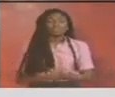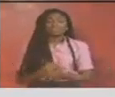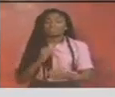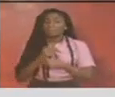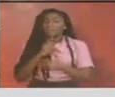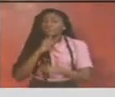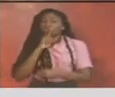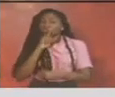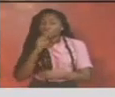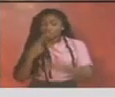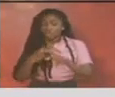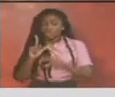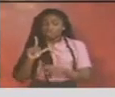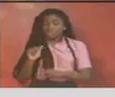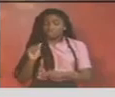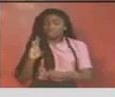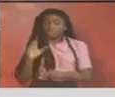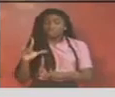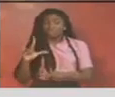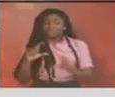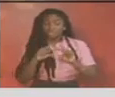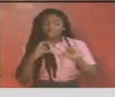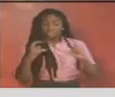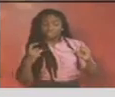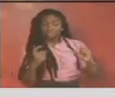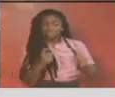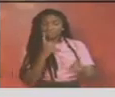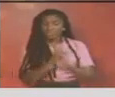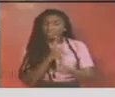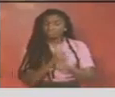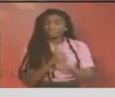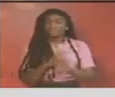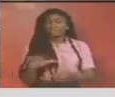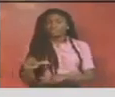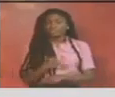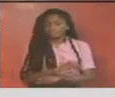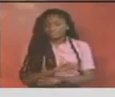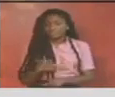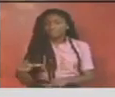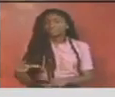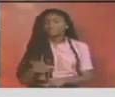labeled to be stored, those are adjustments that will be needed. Next slide.